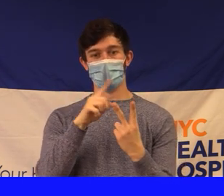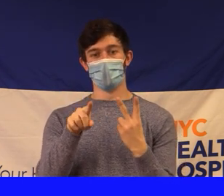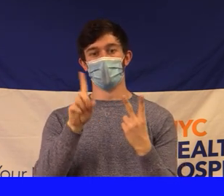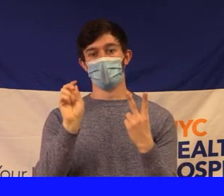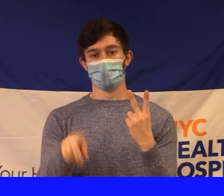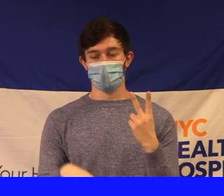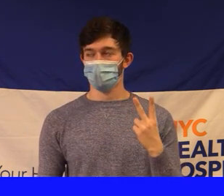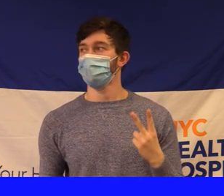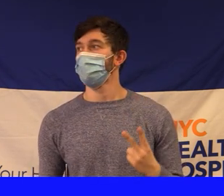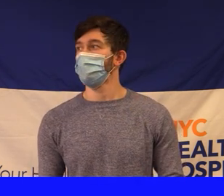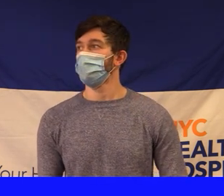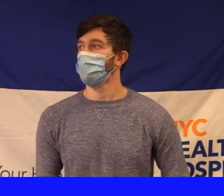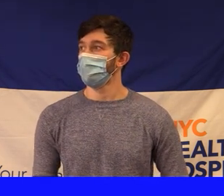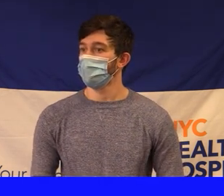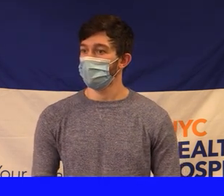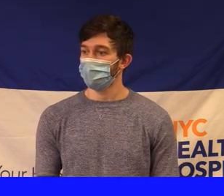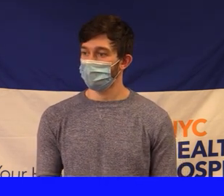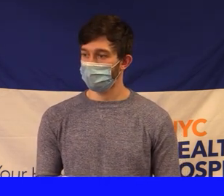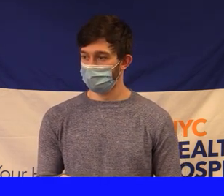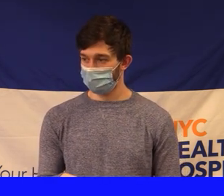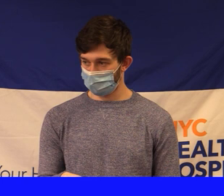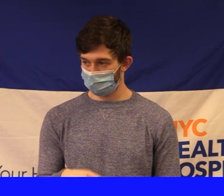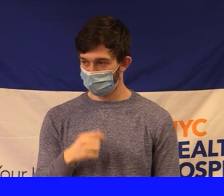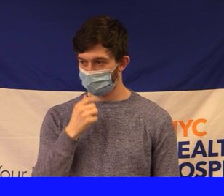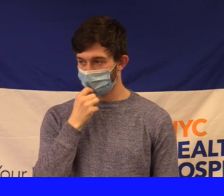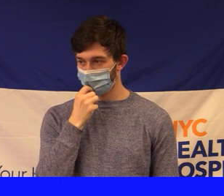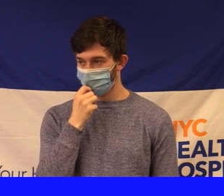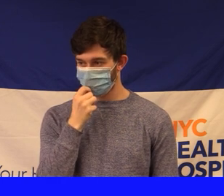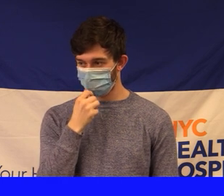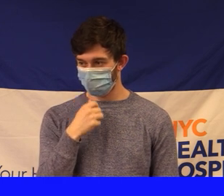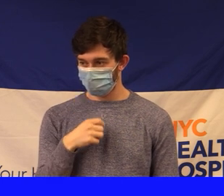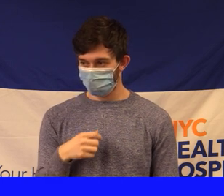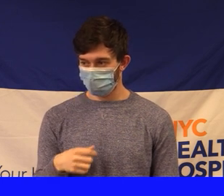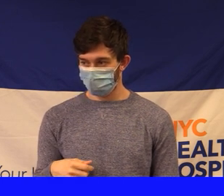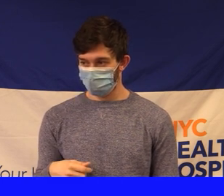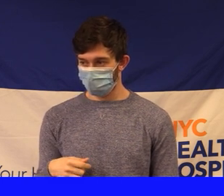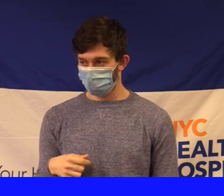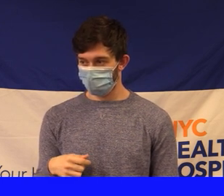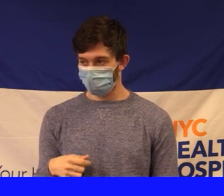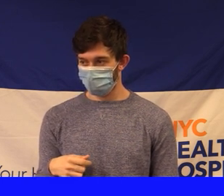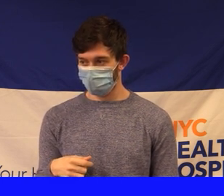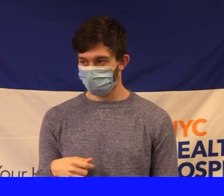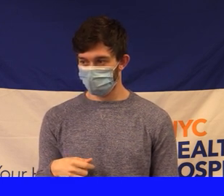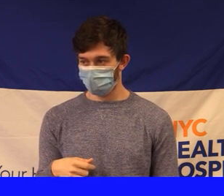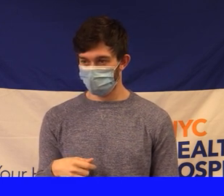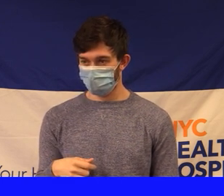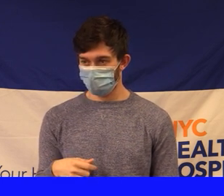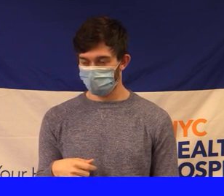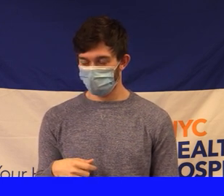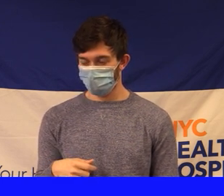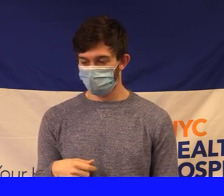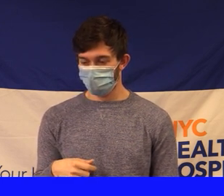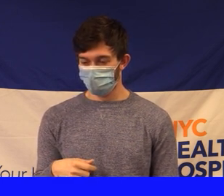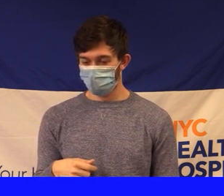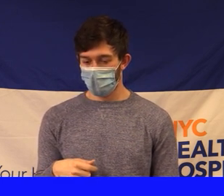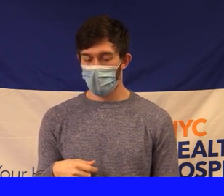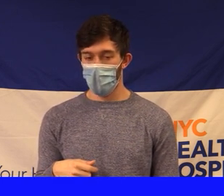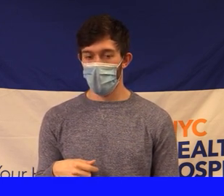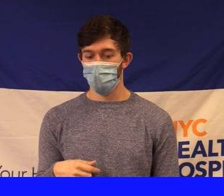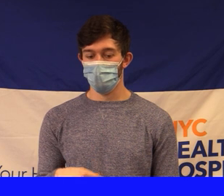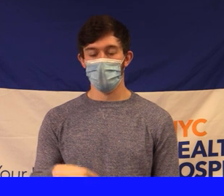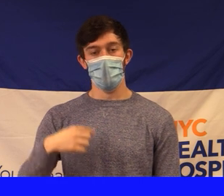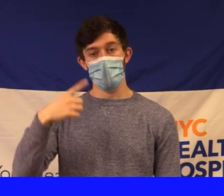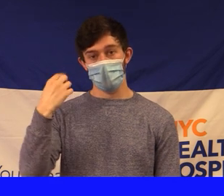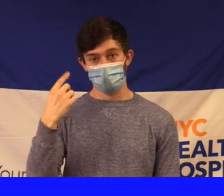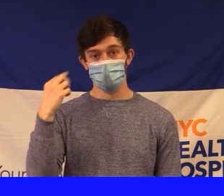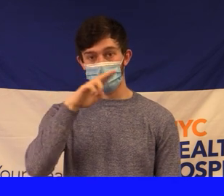one, when Penny, Jose, Frida, and I visited, I think all the hospitals last year, the hospitals who had it